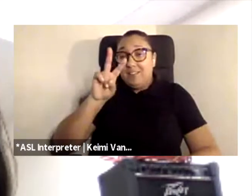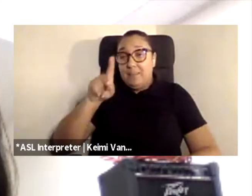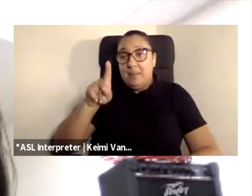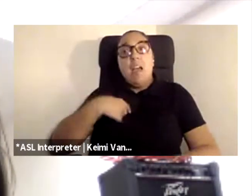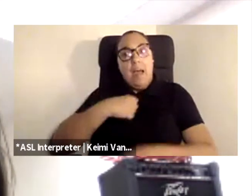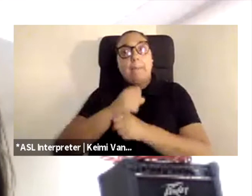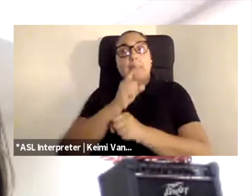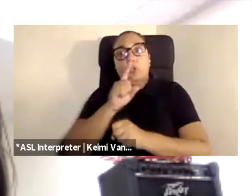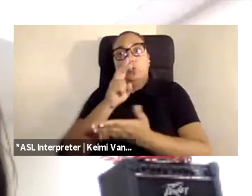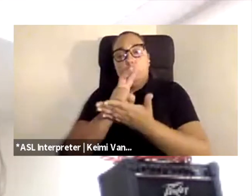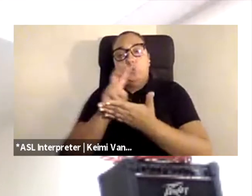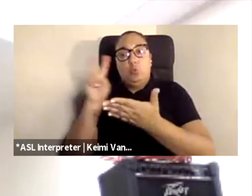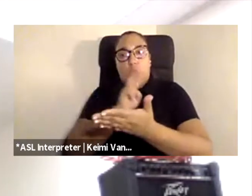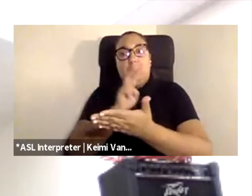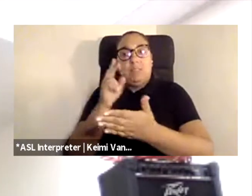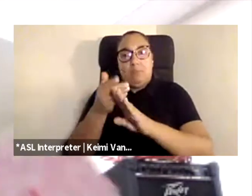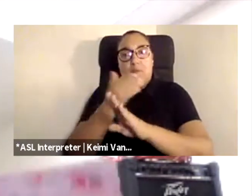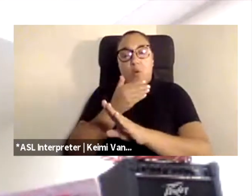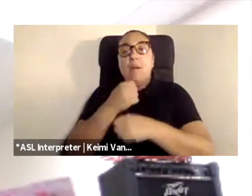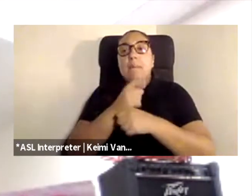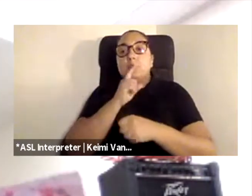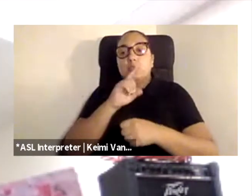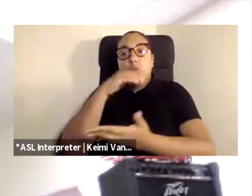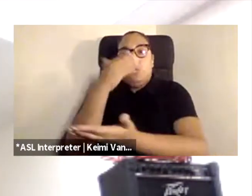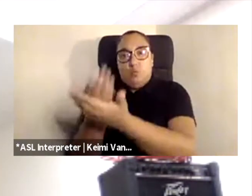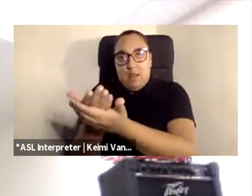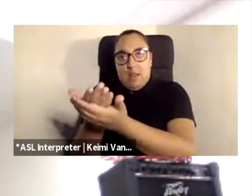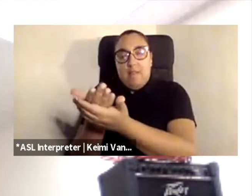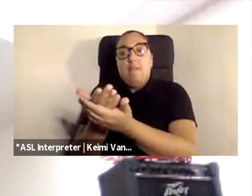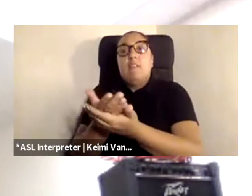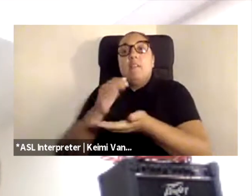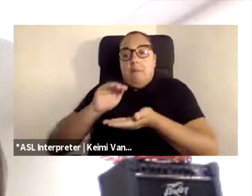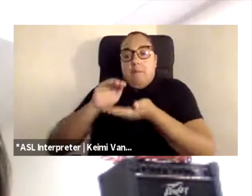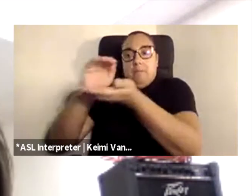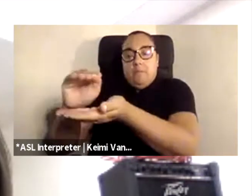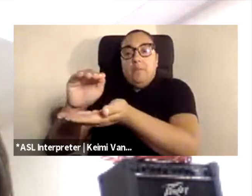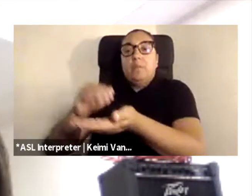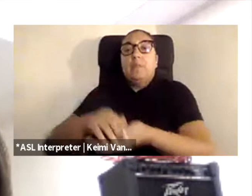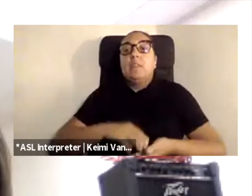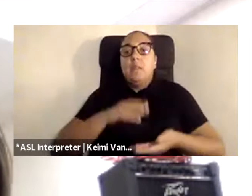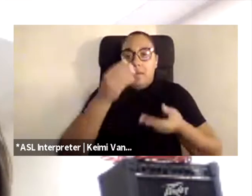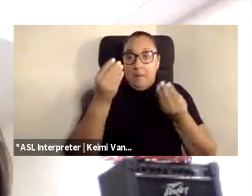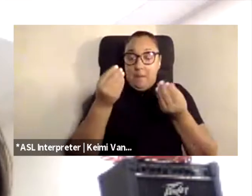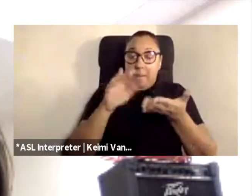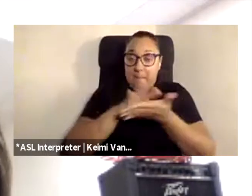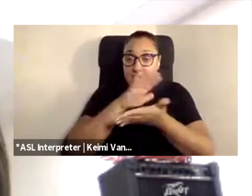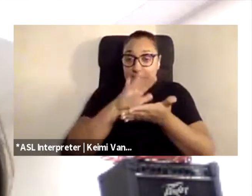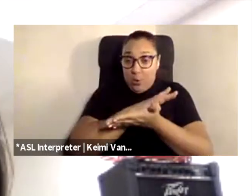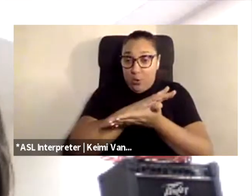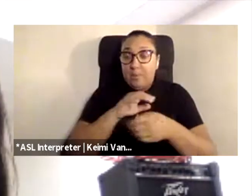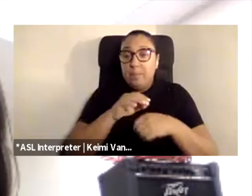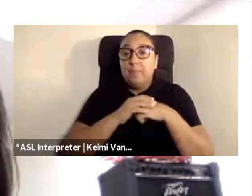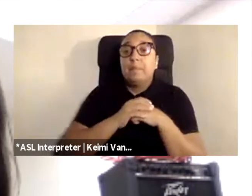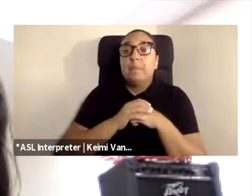received a package from USPS with a piece of this paper, a short zine co-created by peers who asked